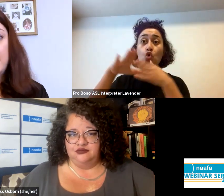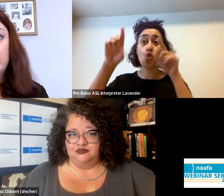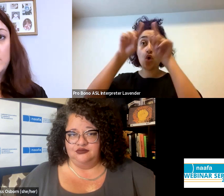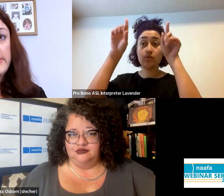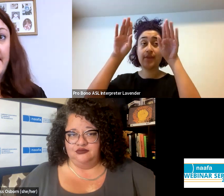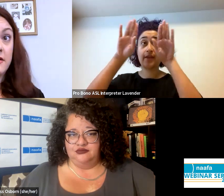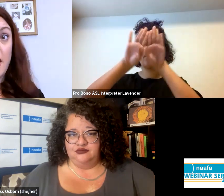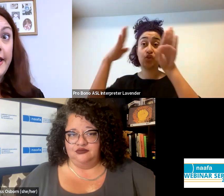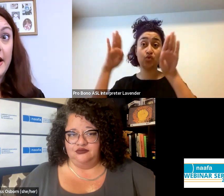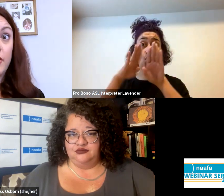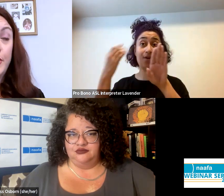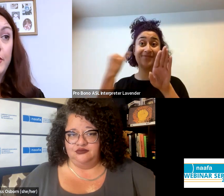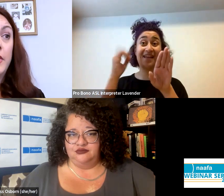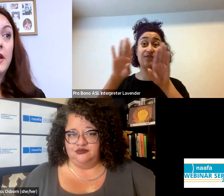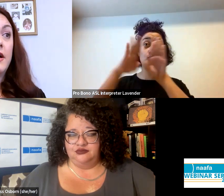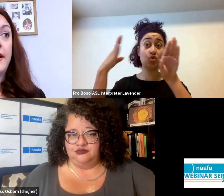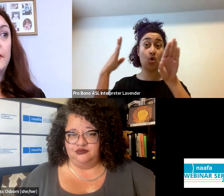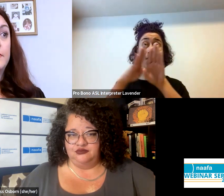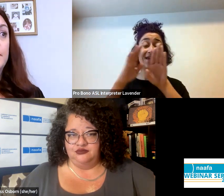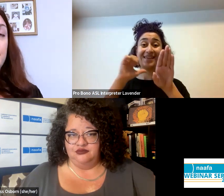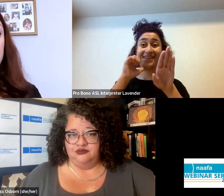If it's a narrow doorway, you're not getting through.